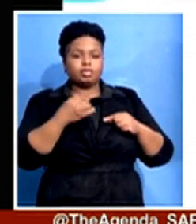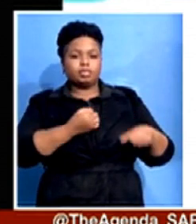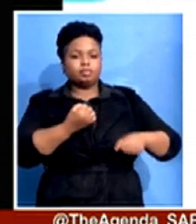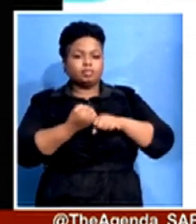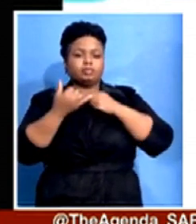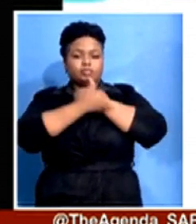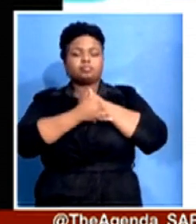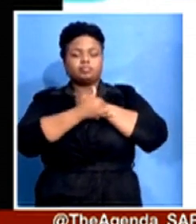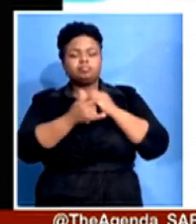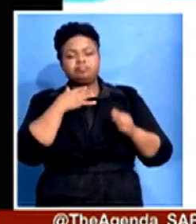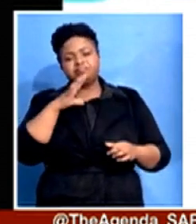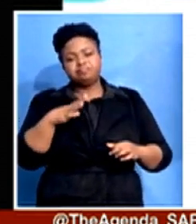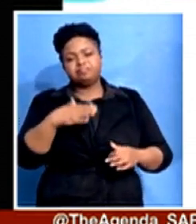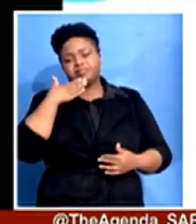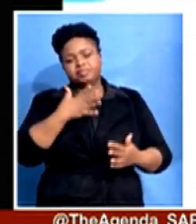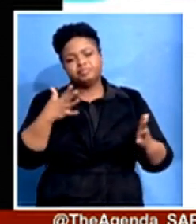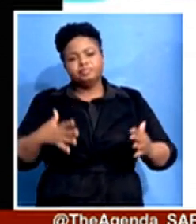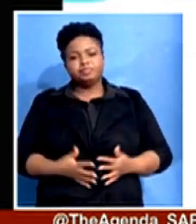much.